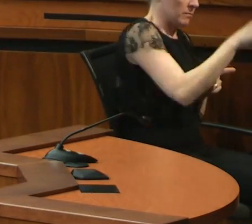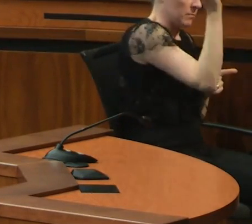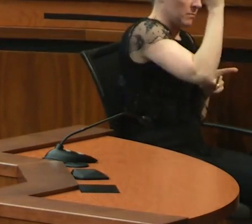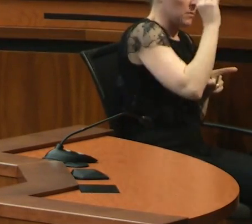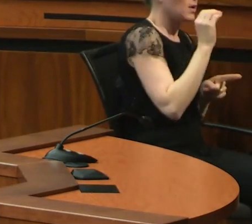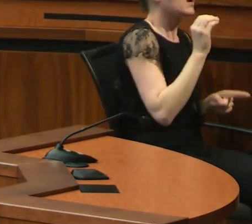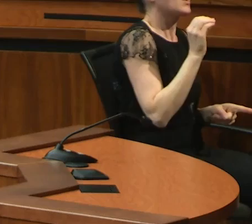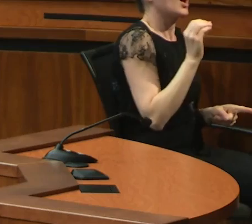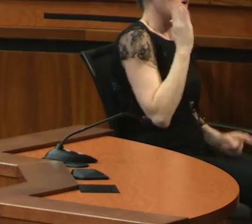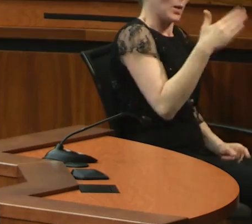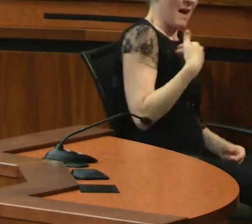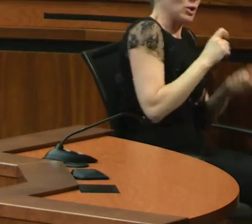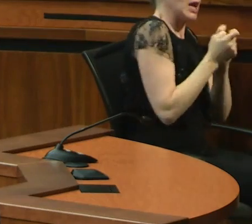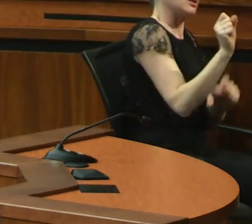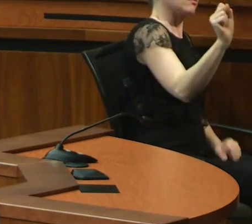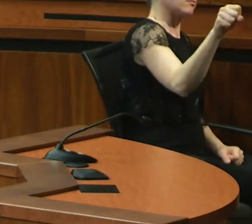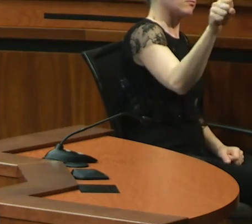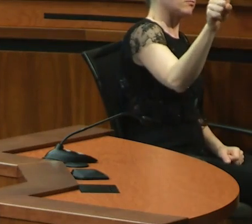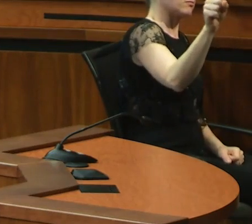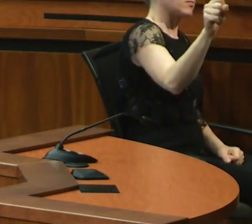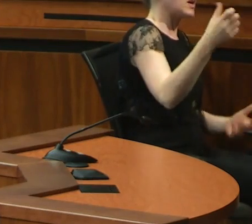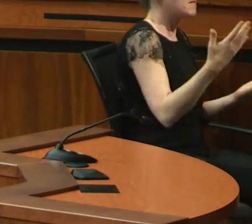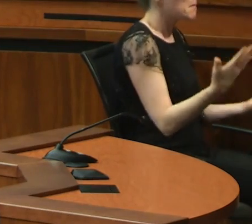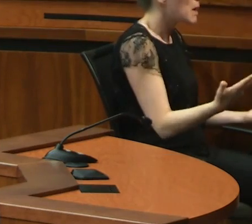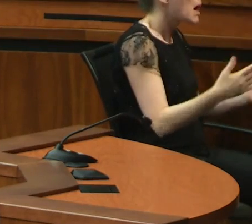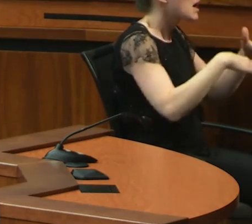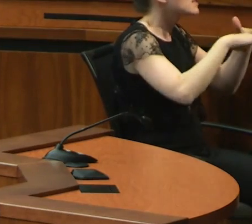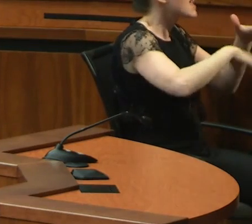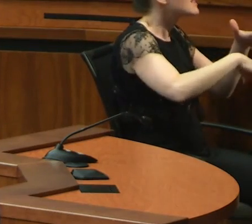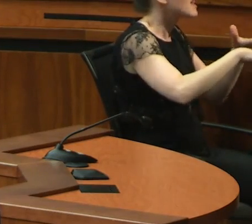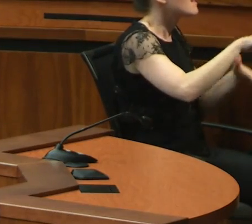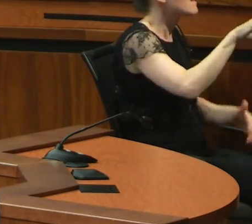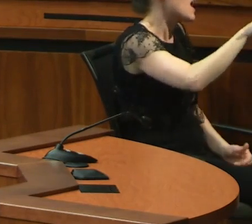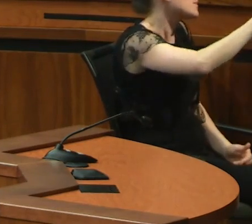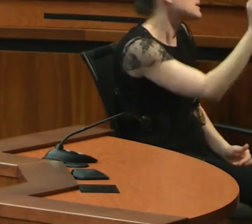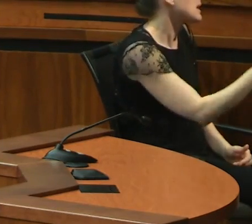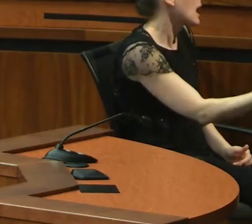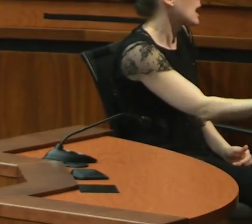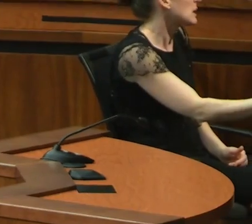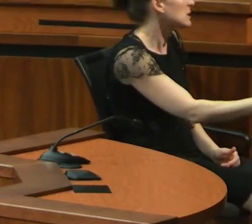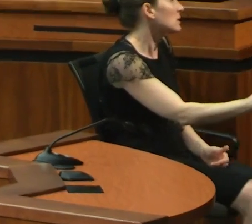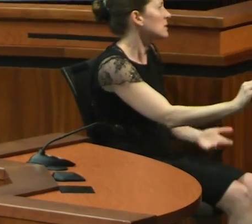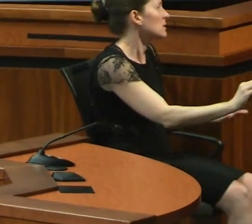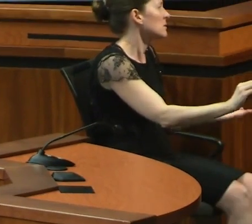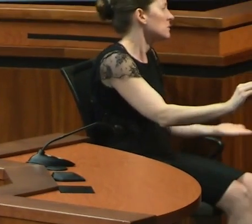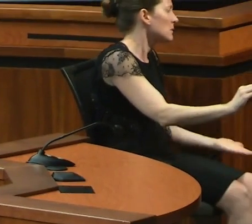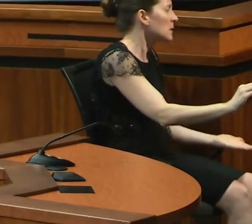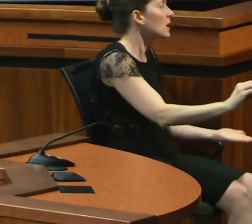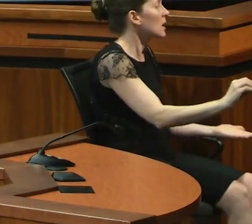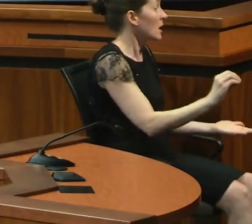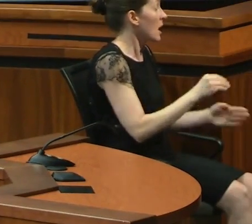to that, but overall, within 5%, give or take, those changes from contouring the land in certain areas wouldn't